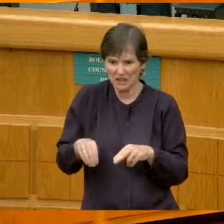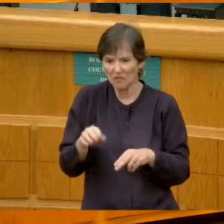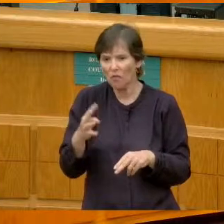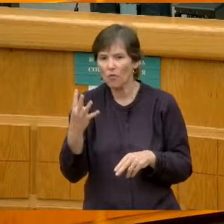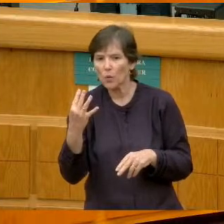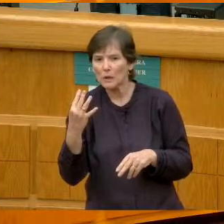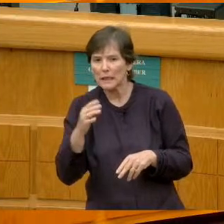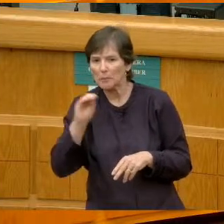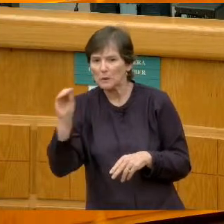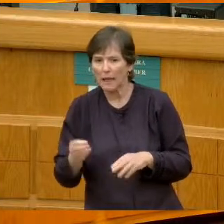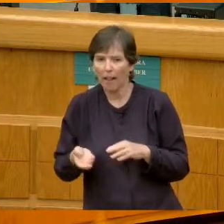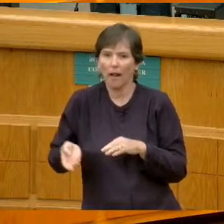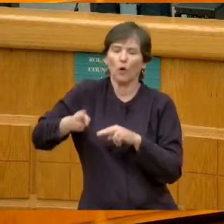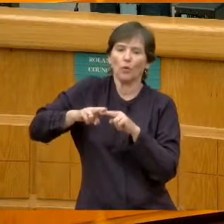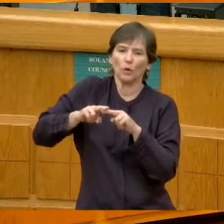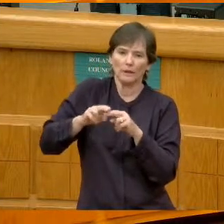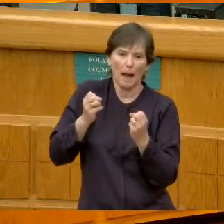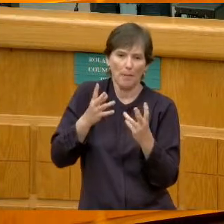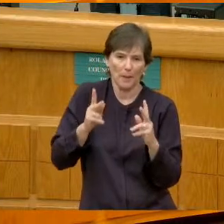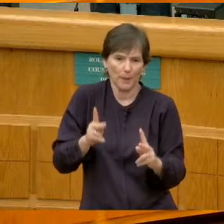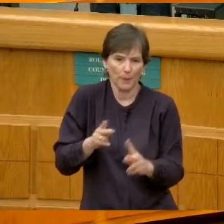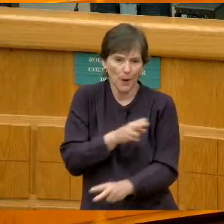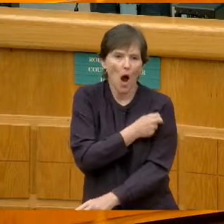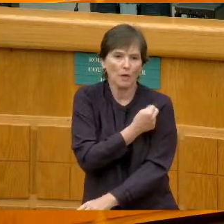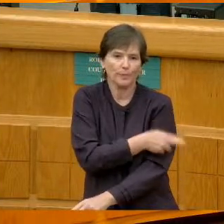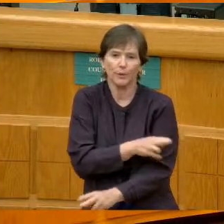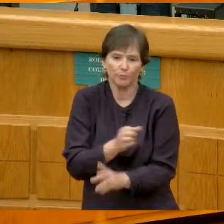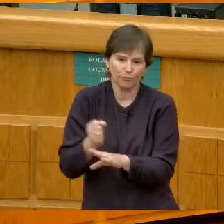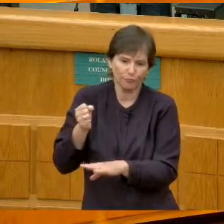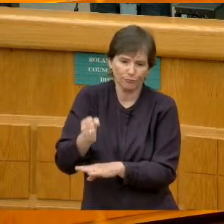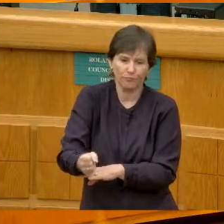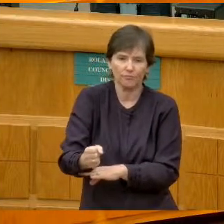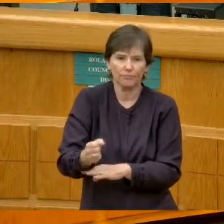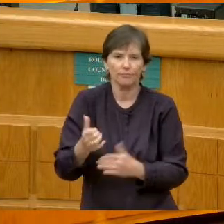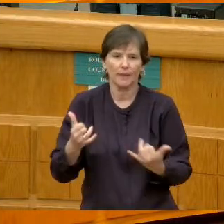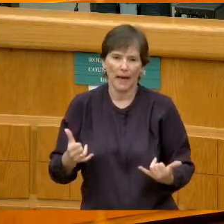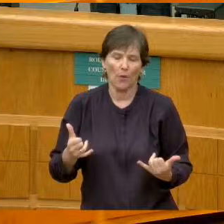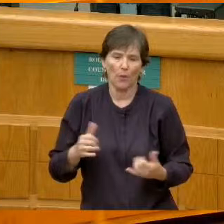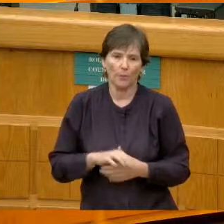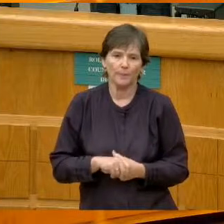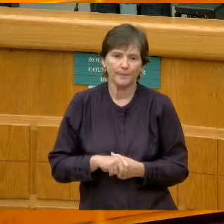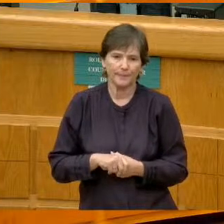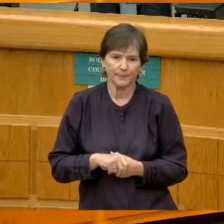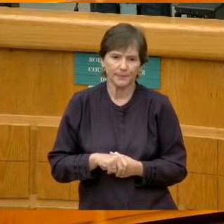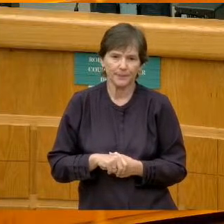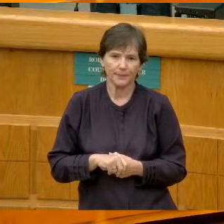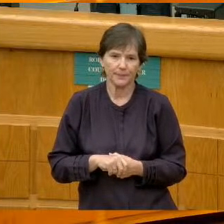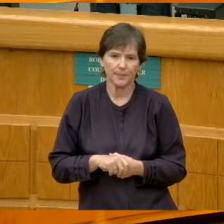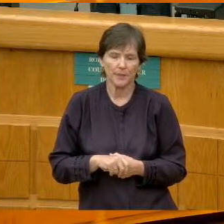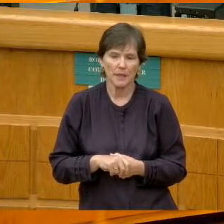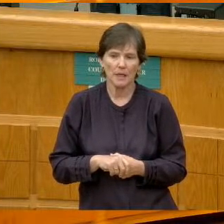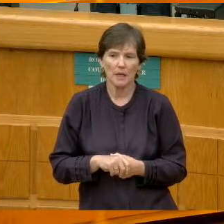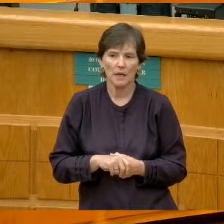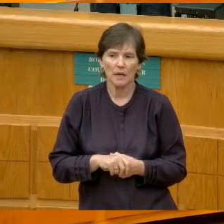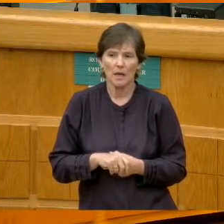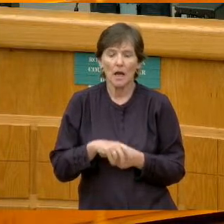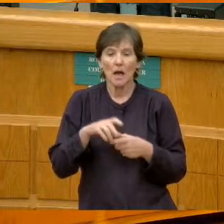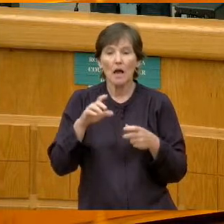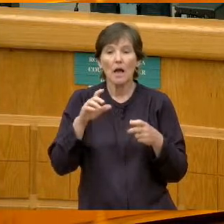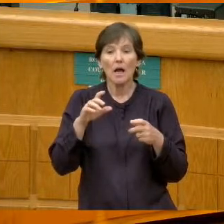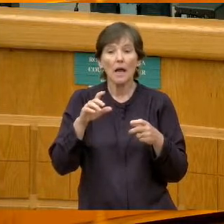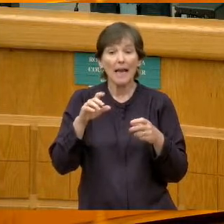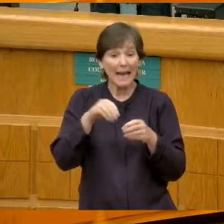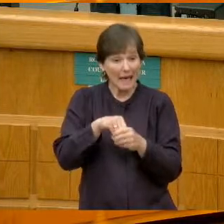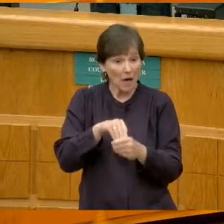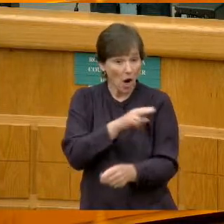387 people are in the hospital, hospitalized, recovering from COVID-19. The number of those persons that are in the hospital